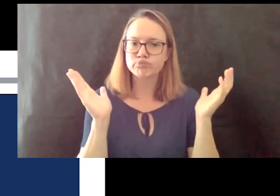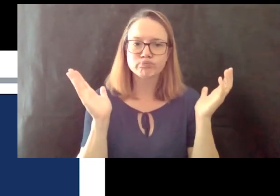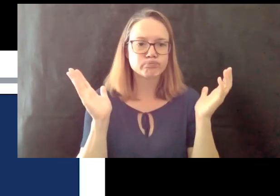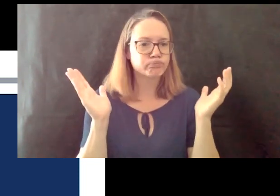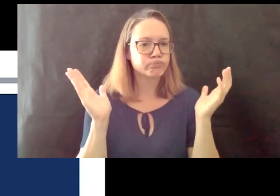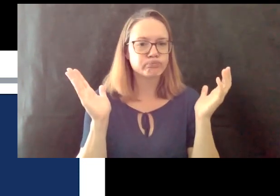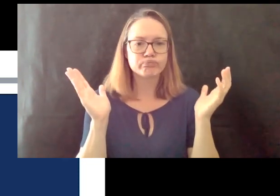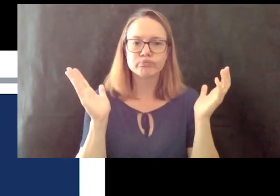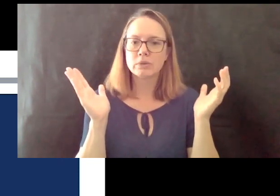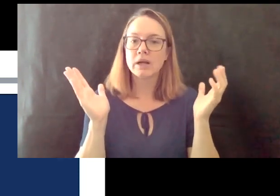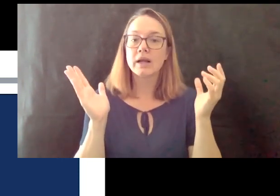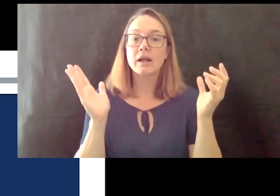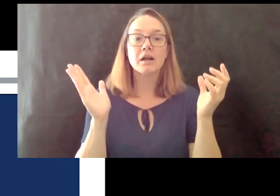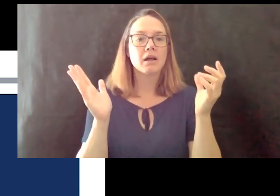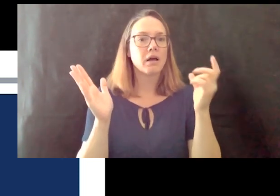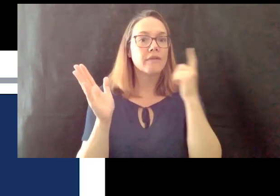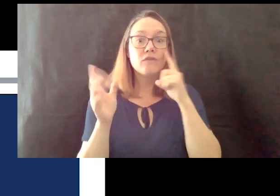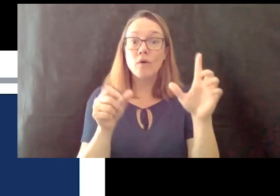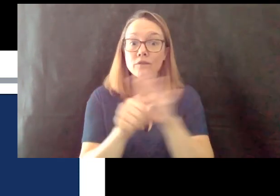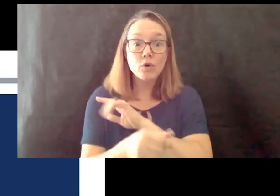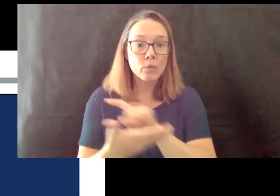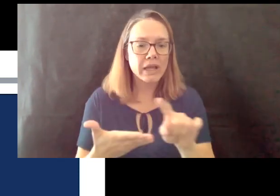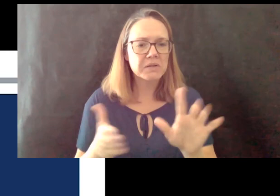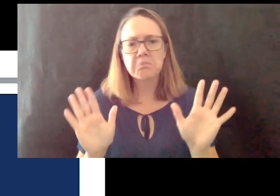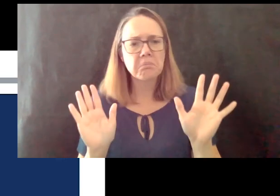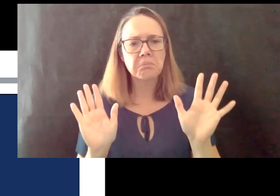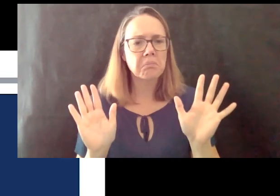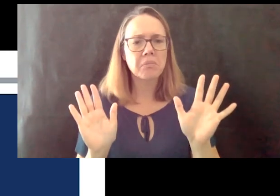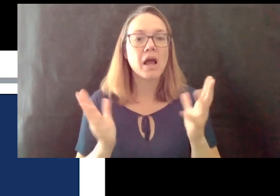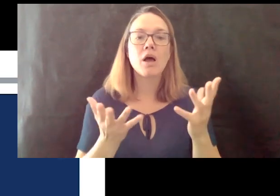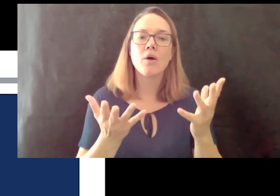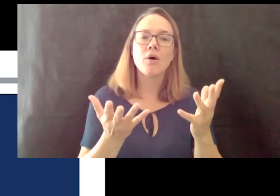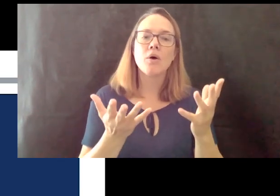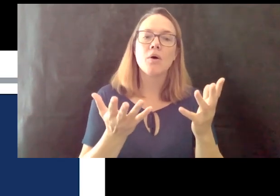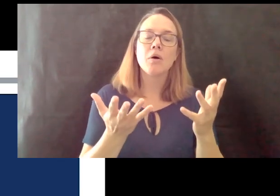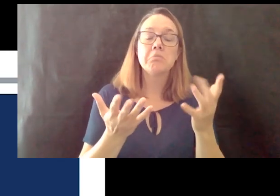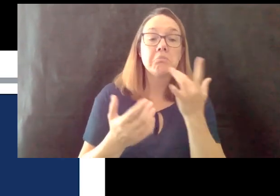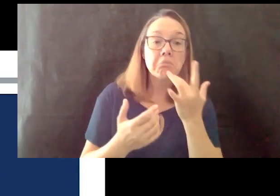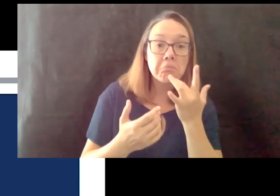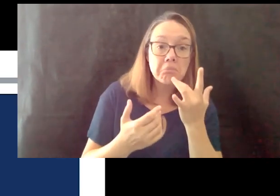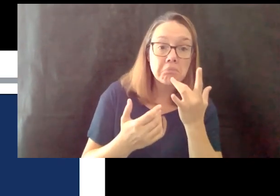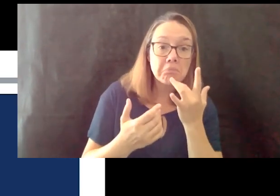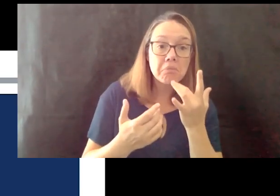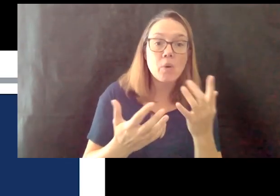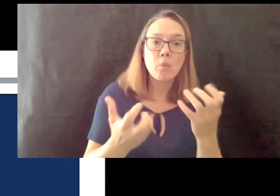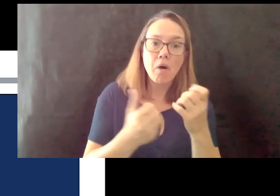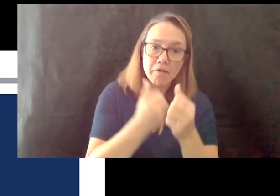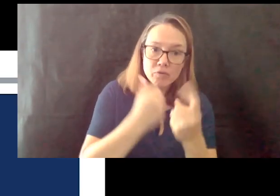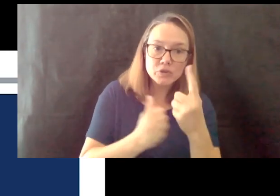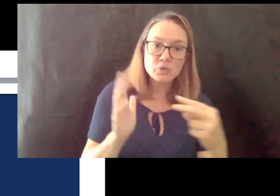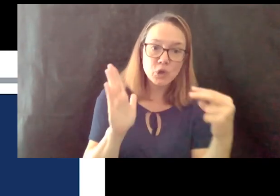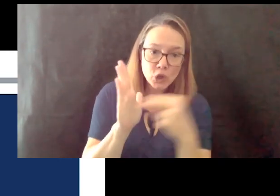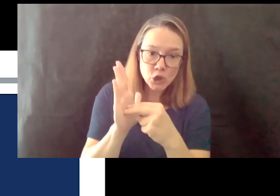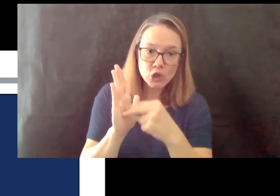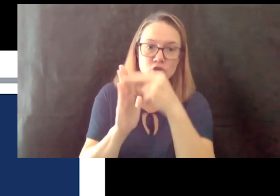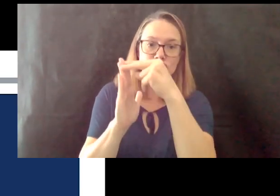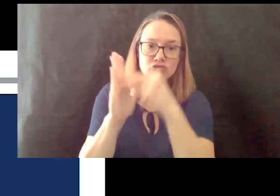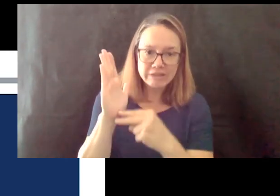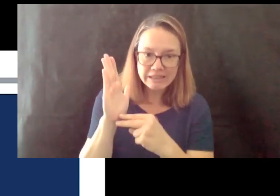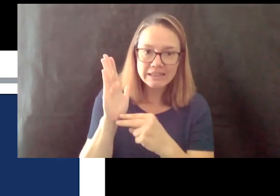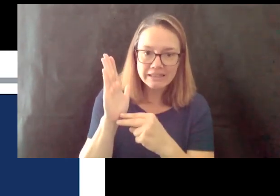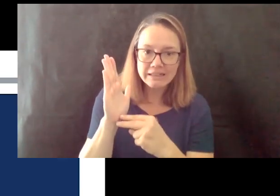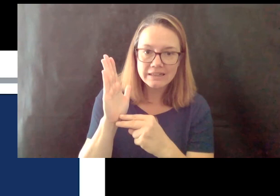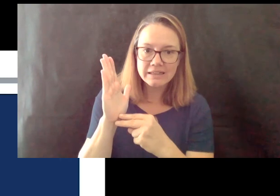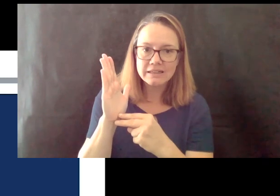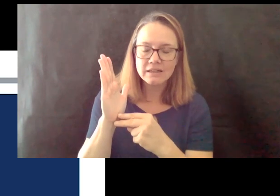menu and eat nothing else for 1 week entirely. Ideally, I would want everybody to at least look through it, read